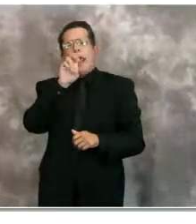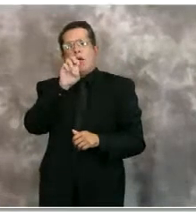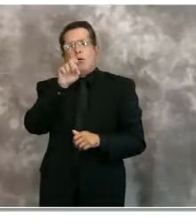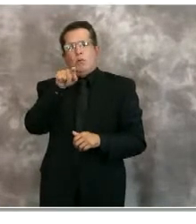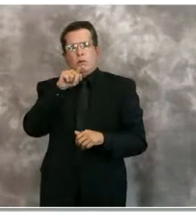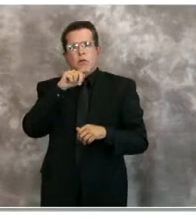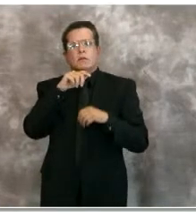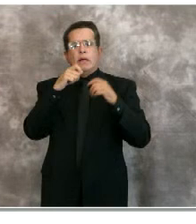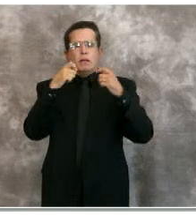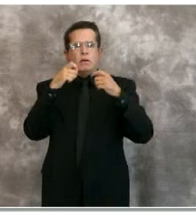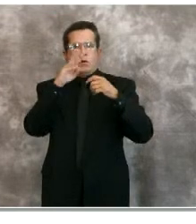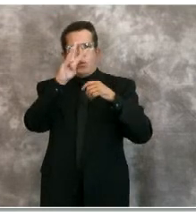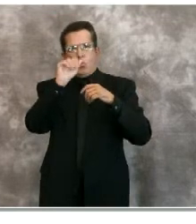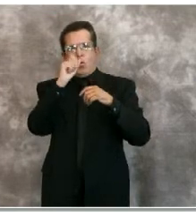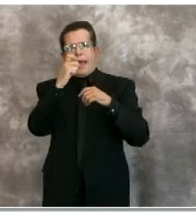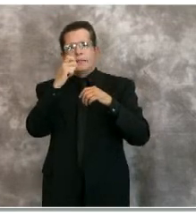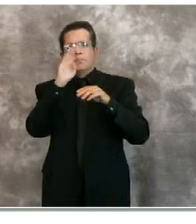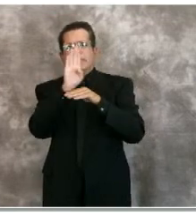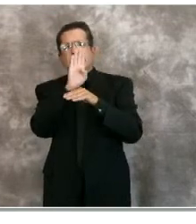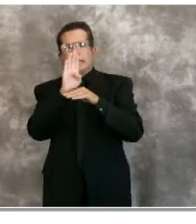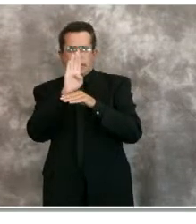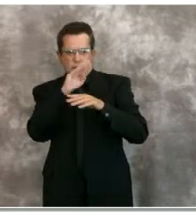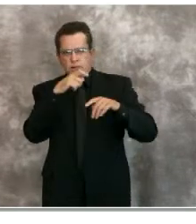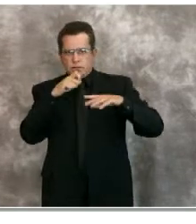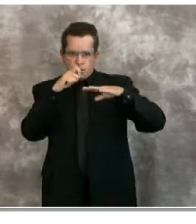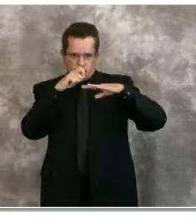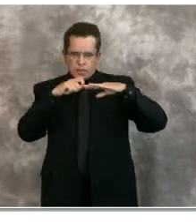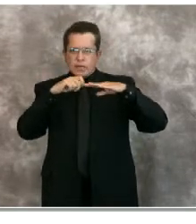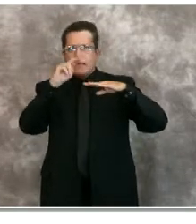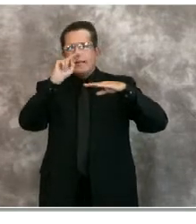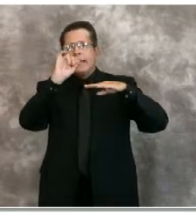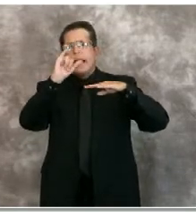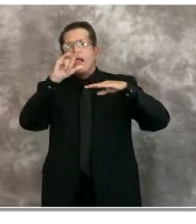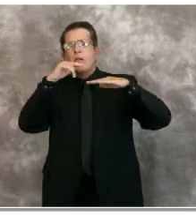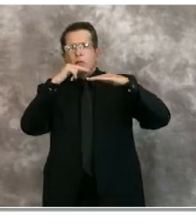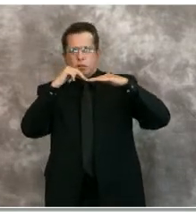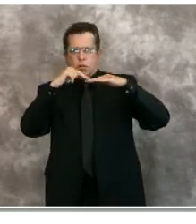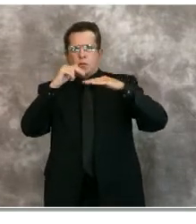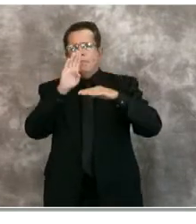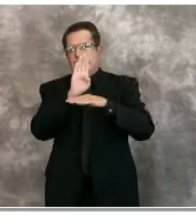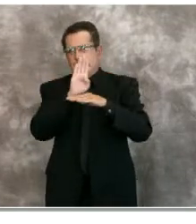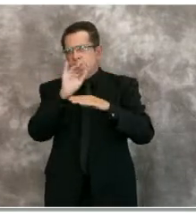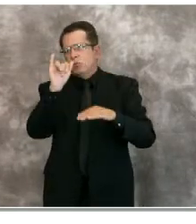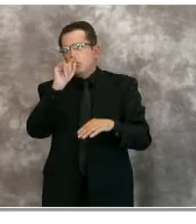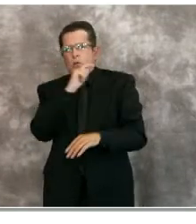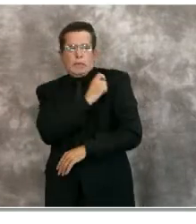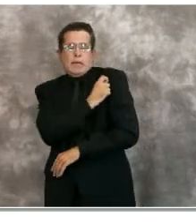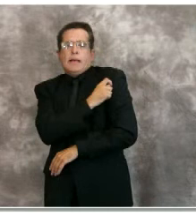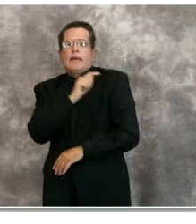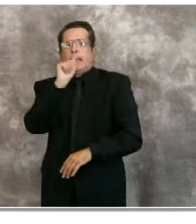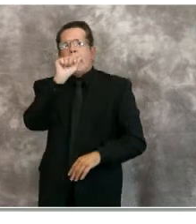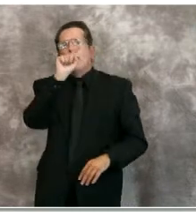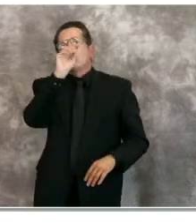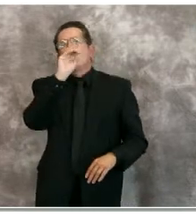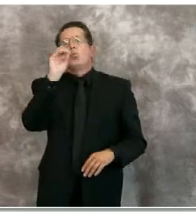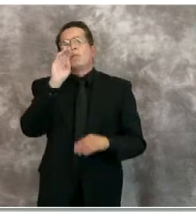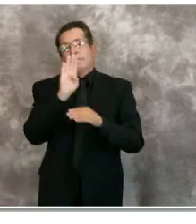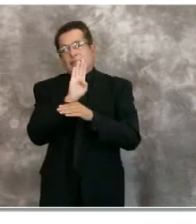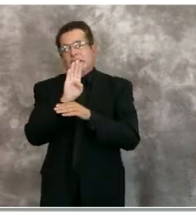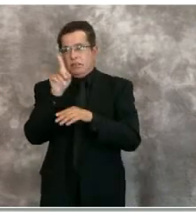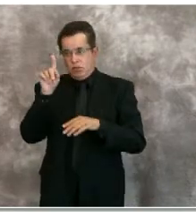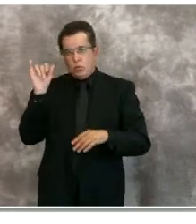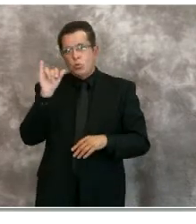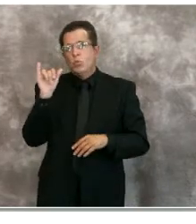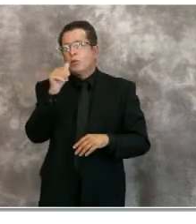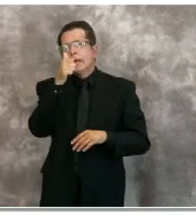services, electrolysis and waxing, nail salons, tattoo parlors and piercing shops,